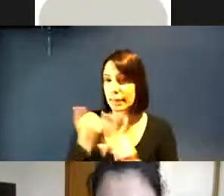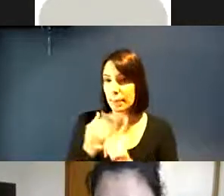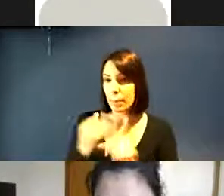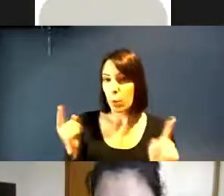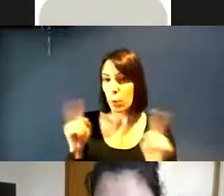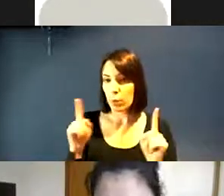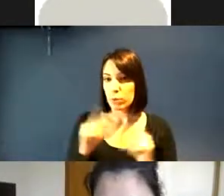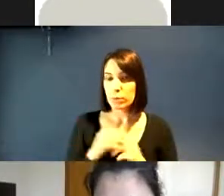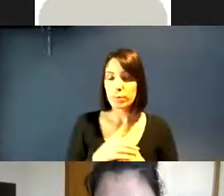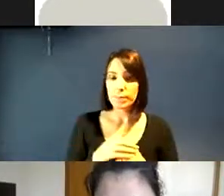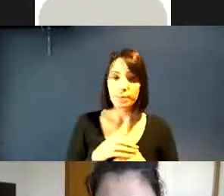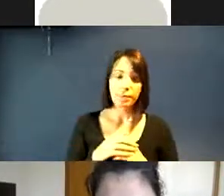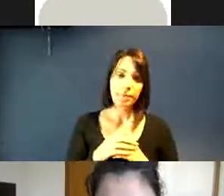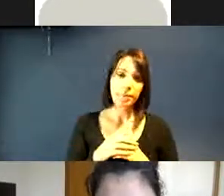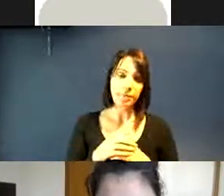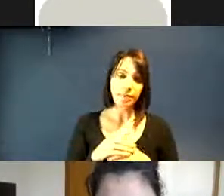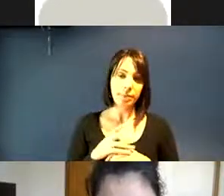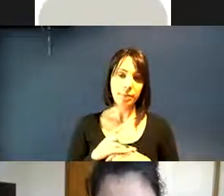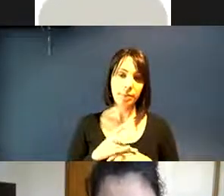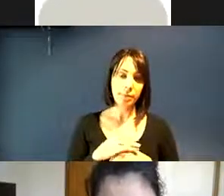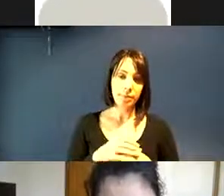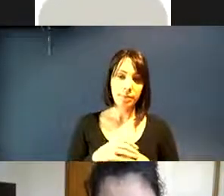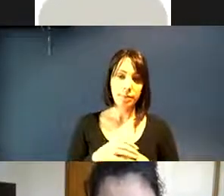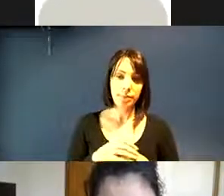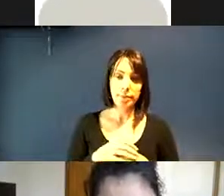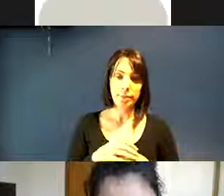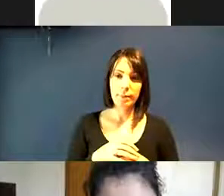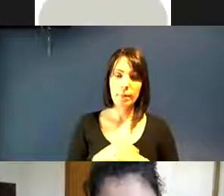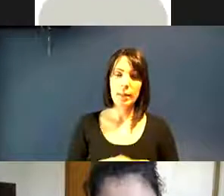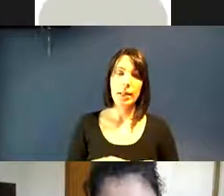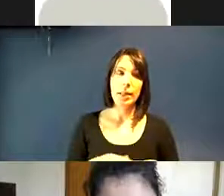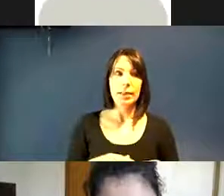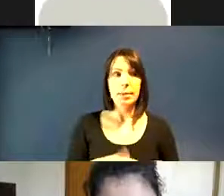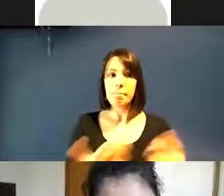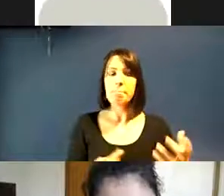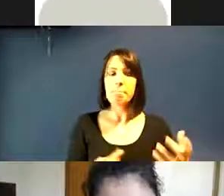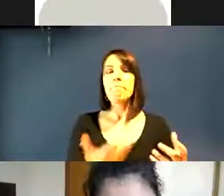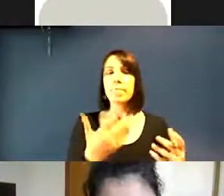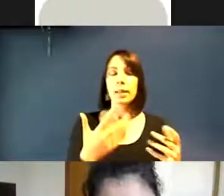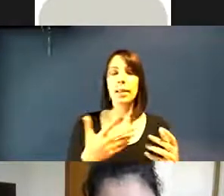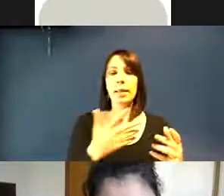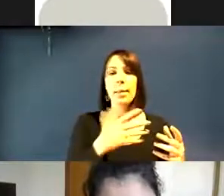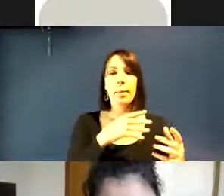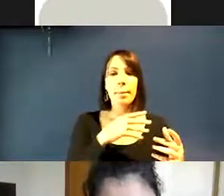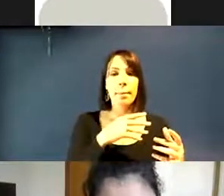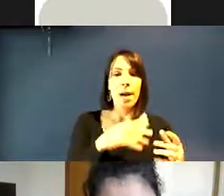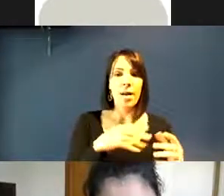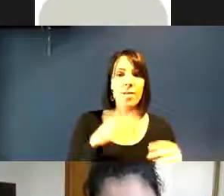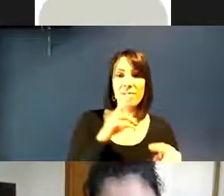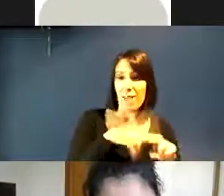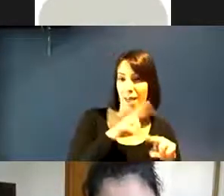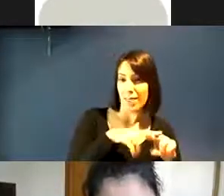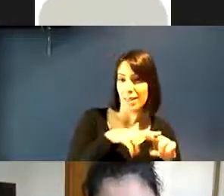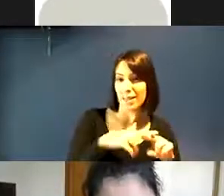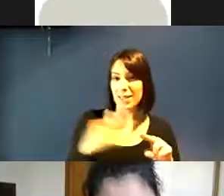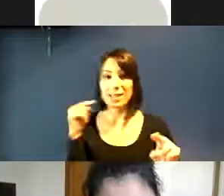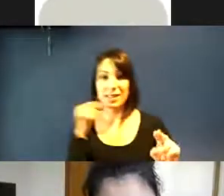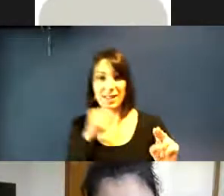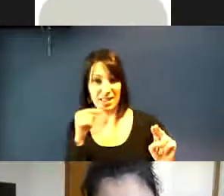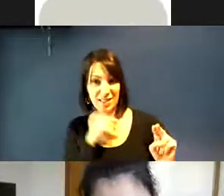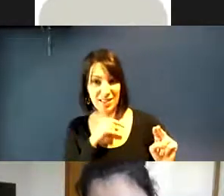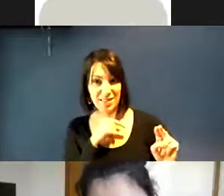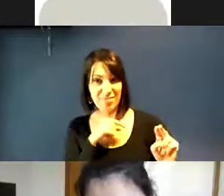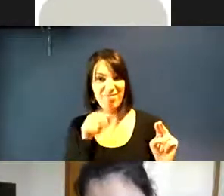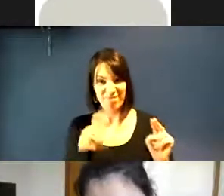training is male peer relations, sexist peer relations between fathers and sons. So if you imagine a